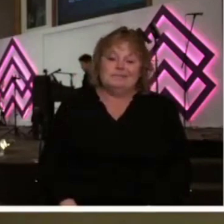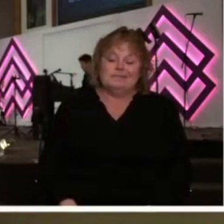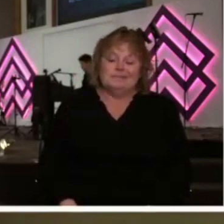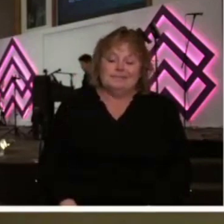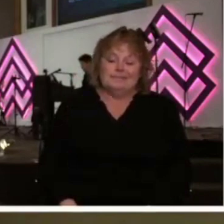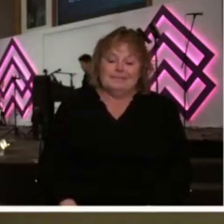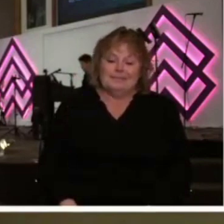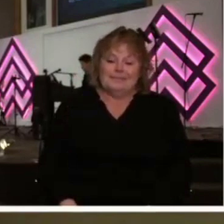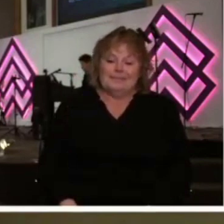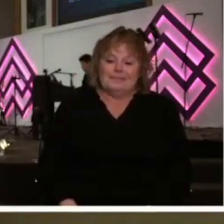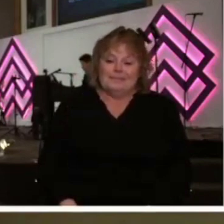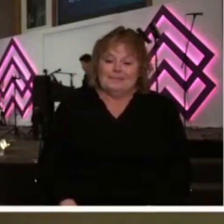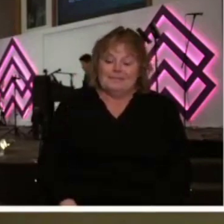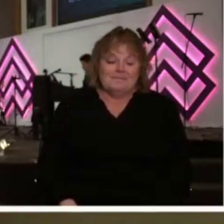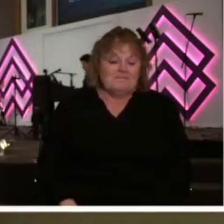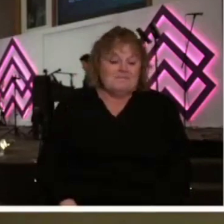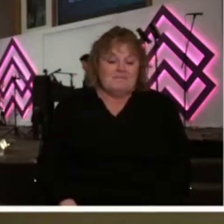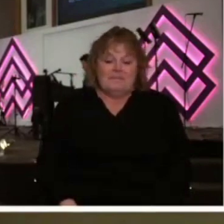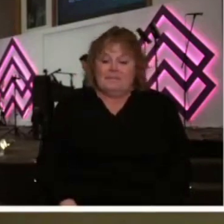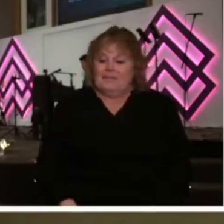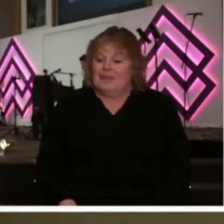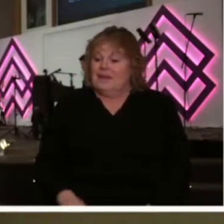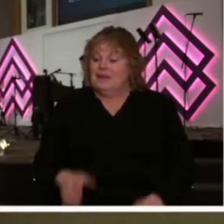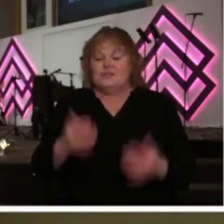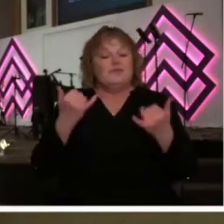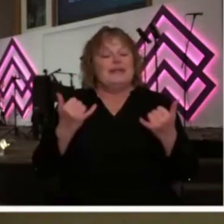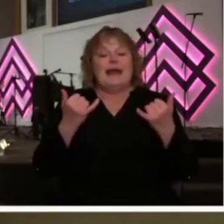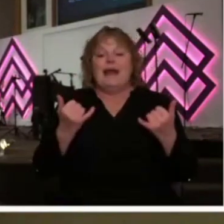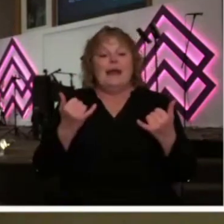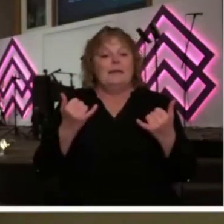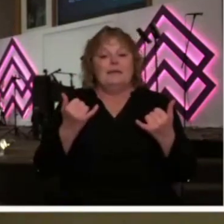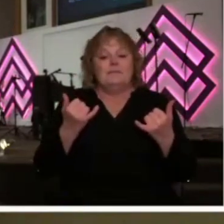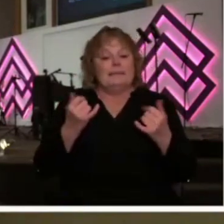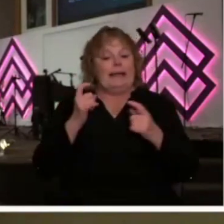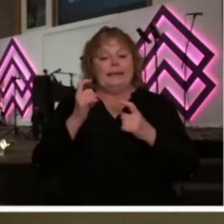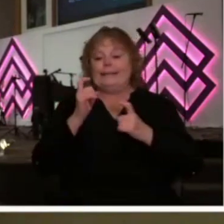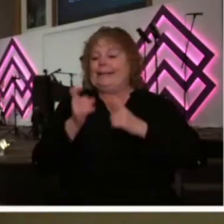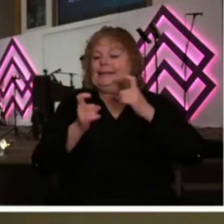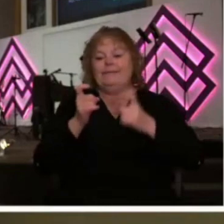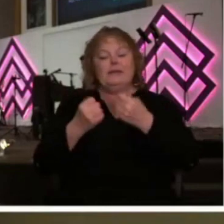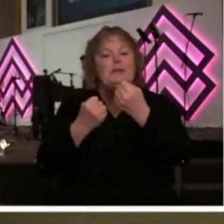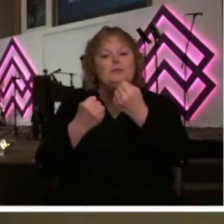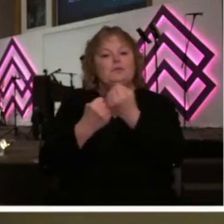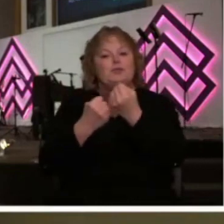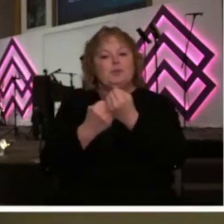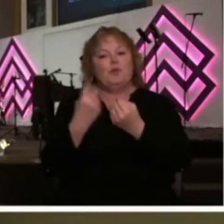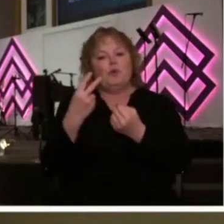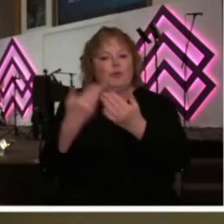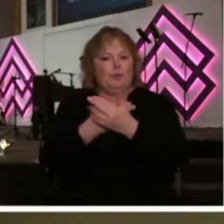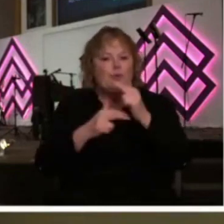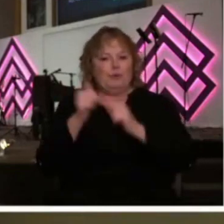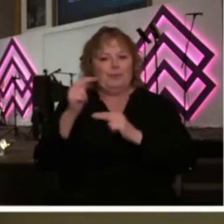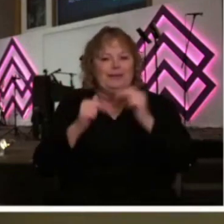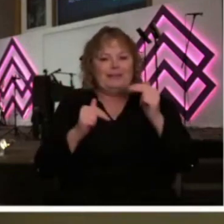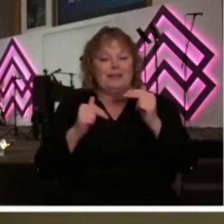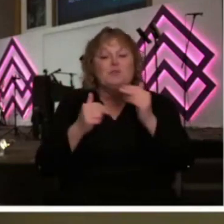Regardless of how great a stretch this is for you today, the Lord, with his hands